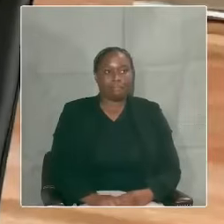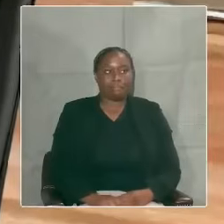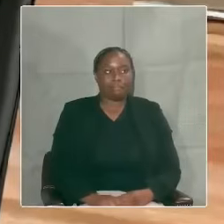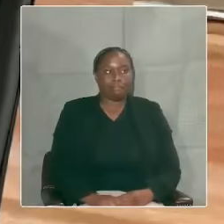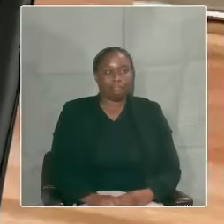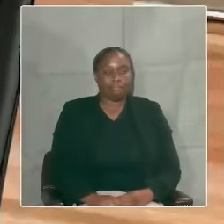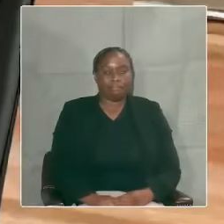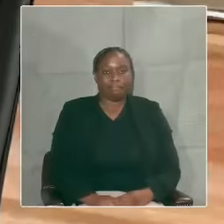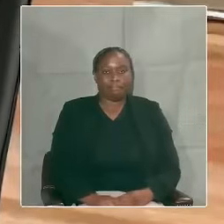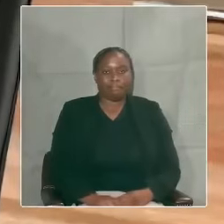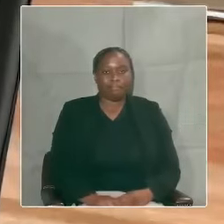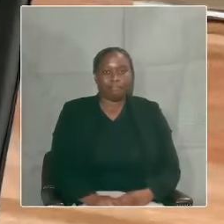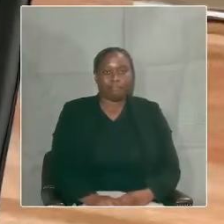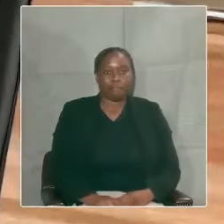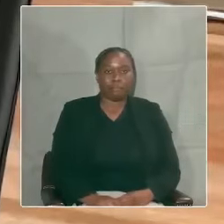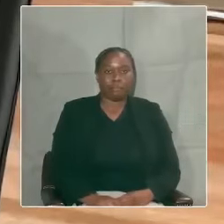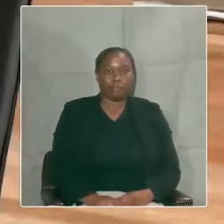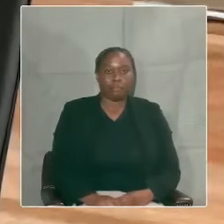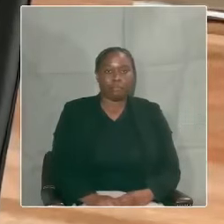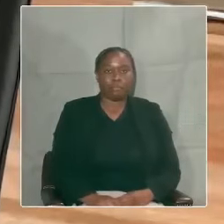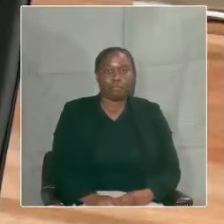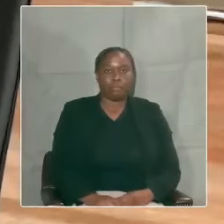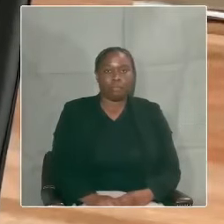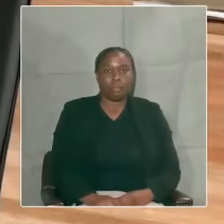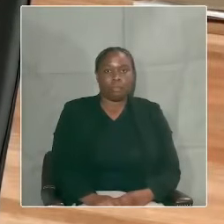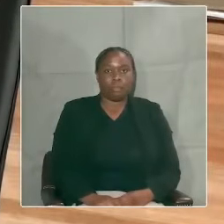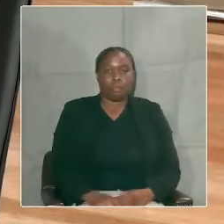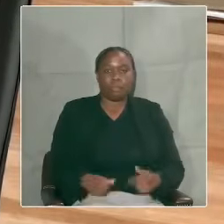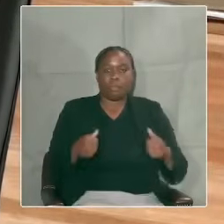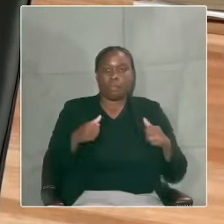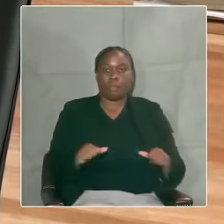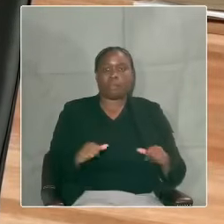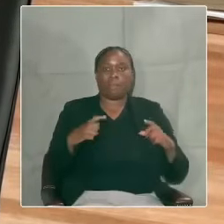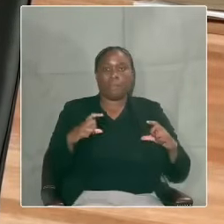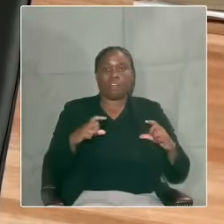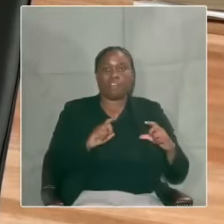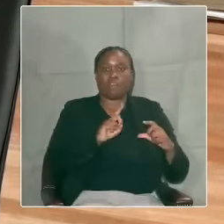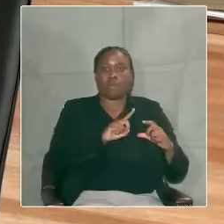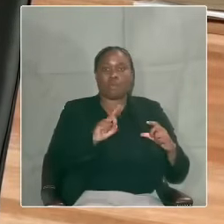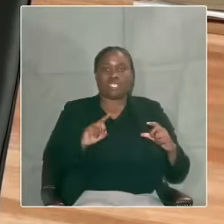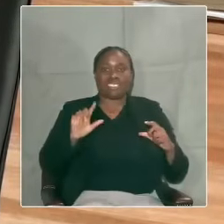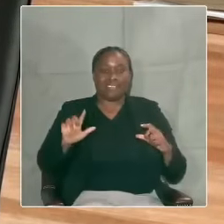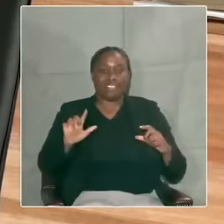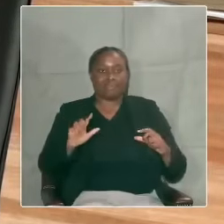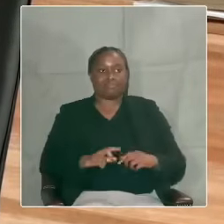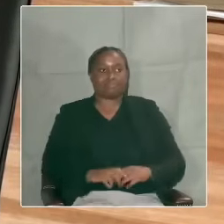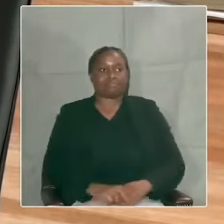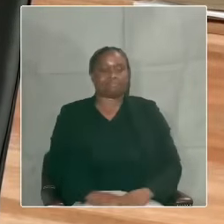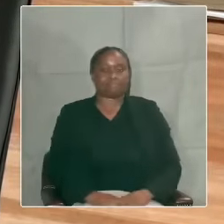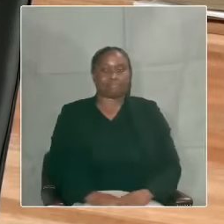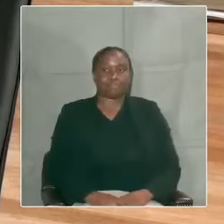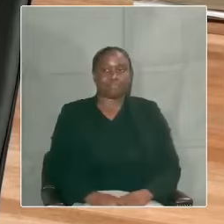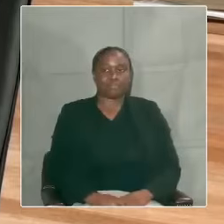okay. If we can then continue from paragraph 117,